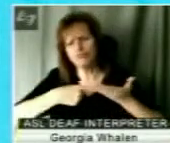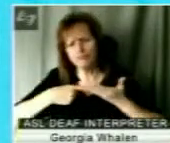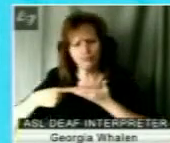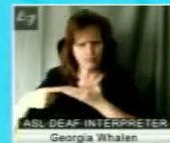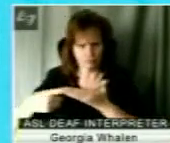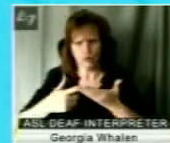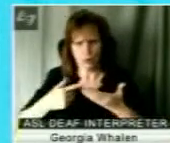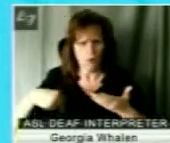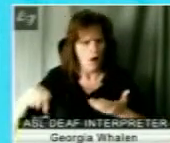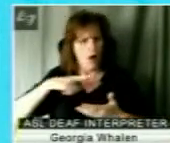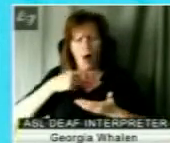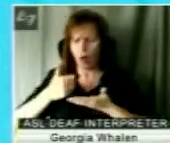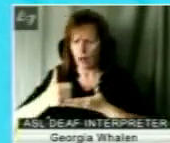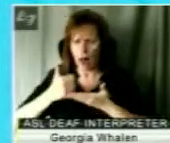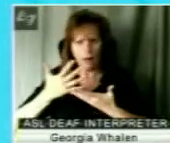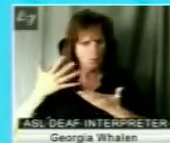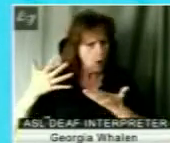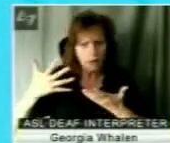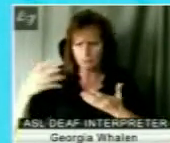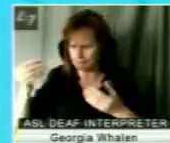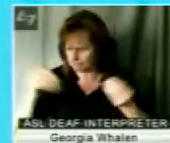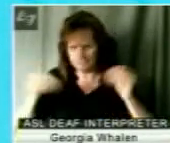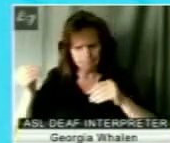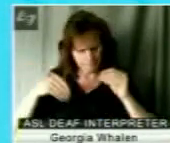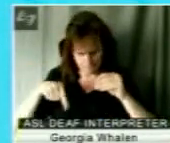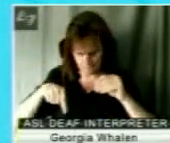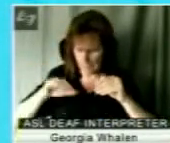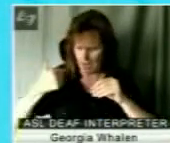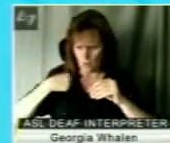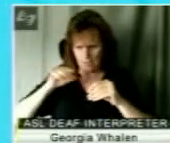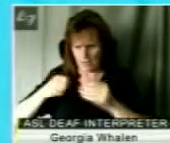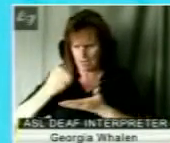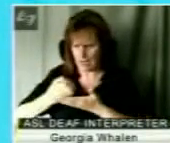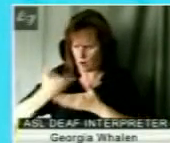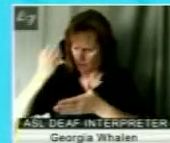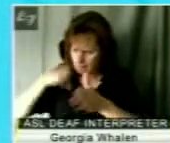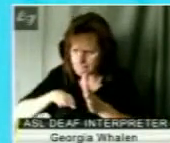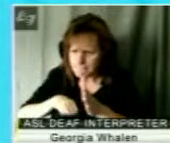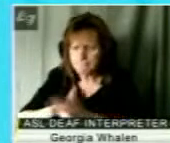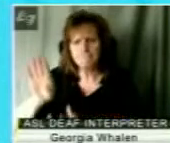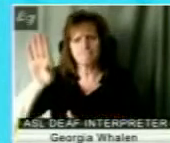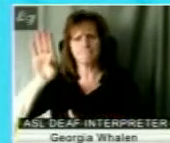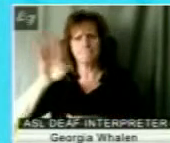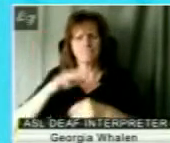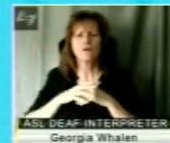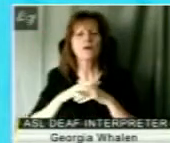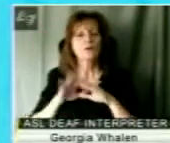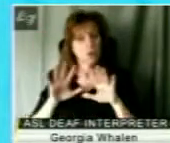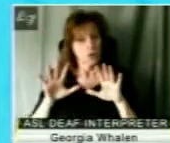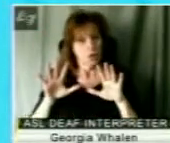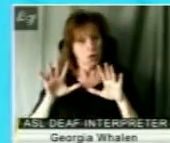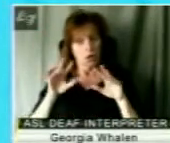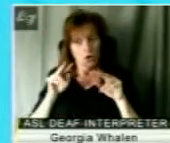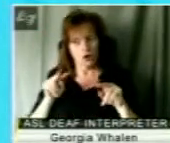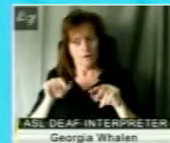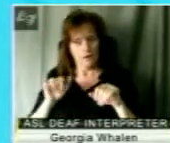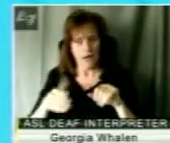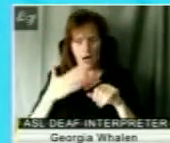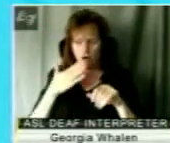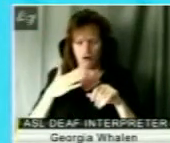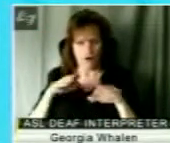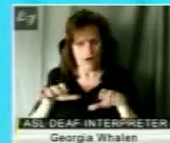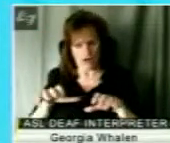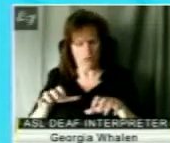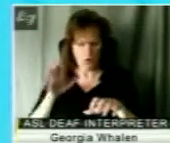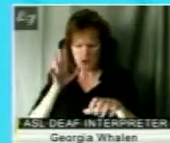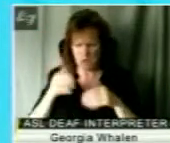forward. So we're hoping for some action-driven plans that will help us on the immediate